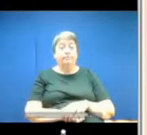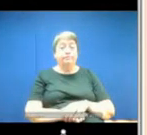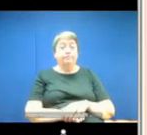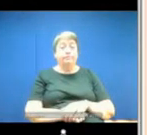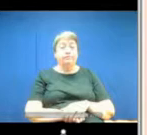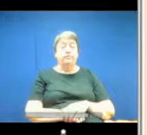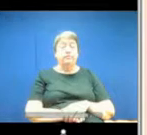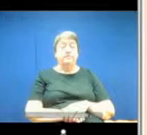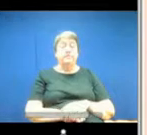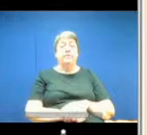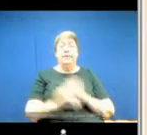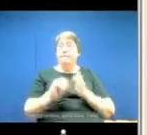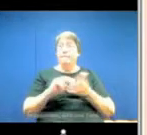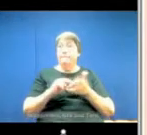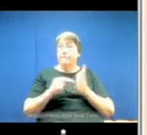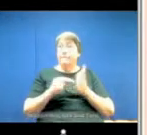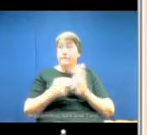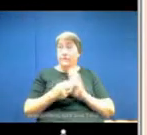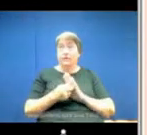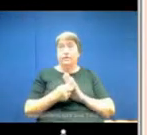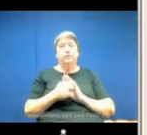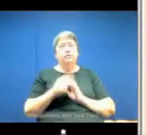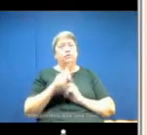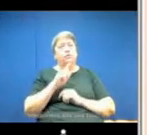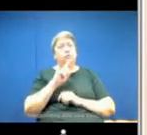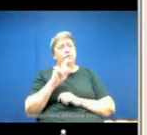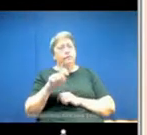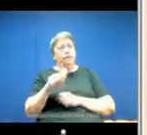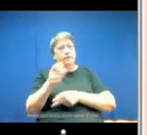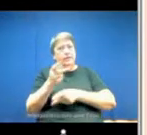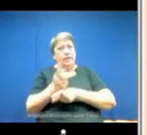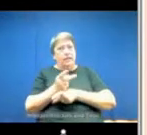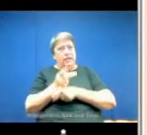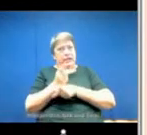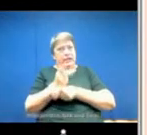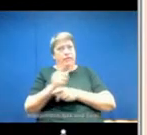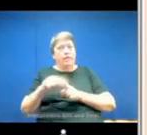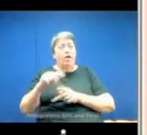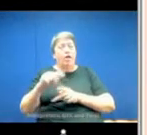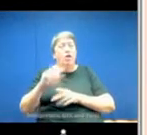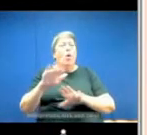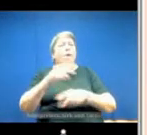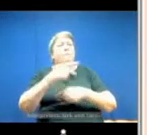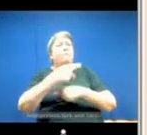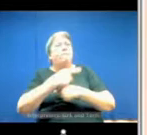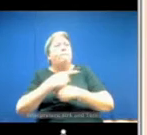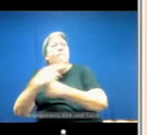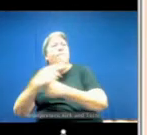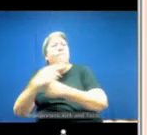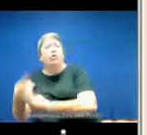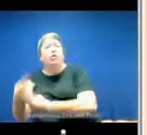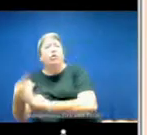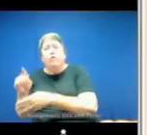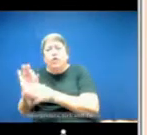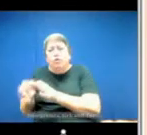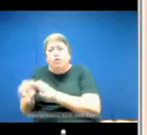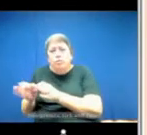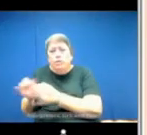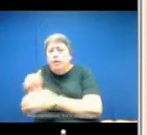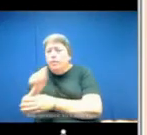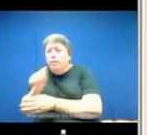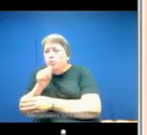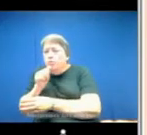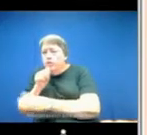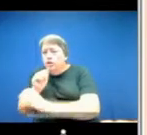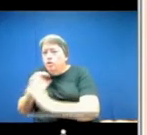And that means you have to be careful about being borrowed to interpret privileged communications. Now,